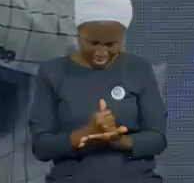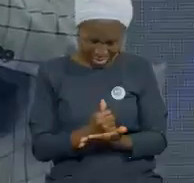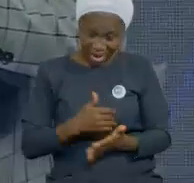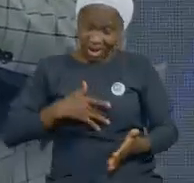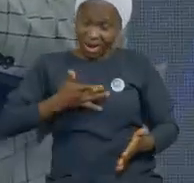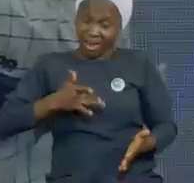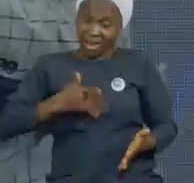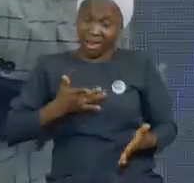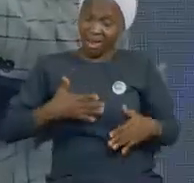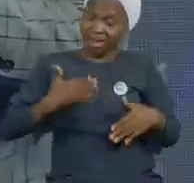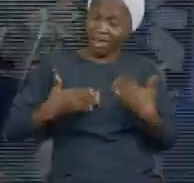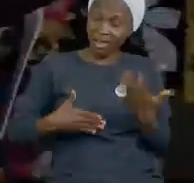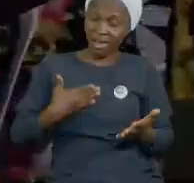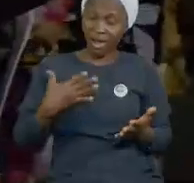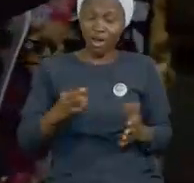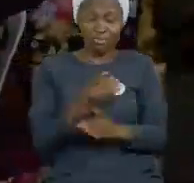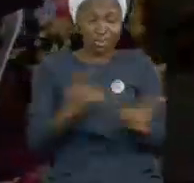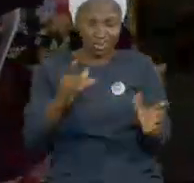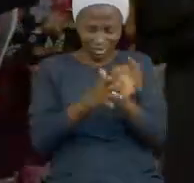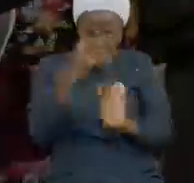excitement of deliverance